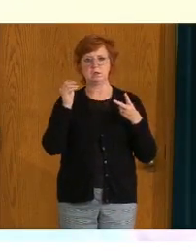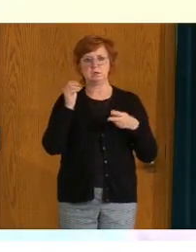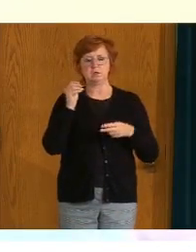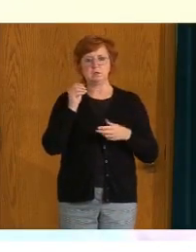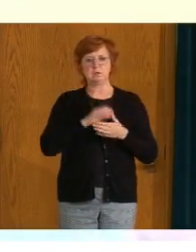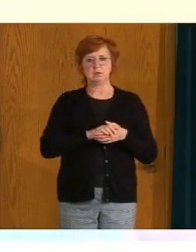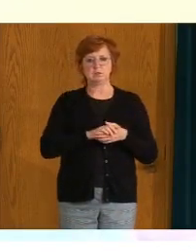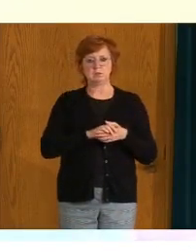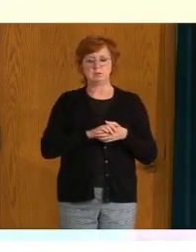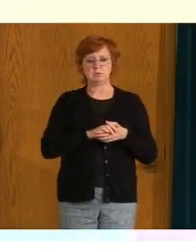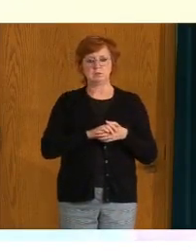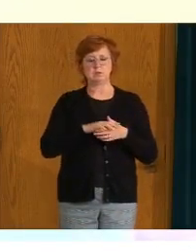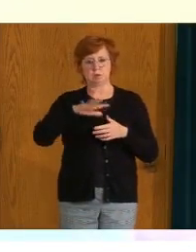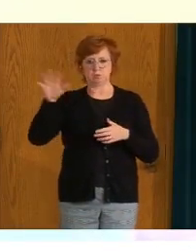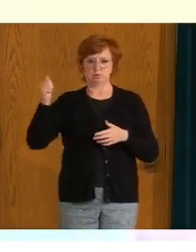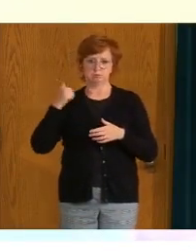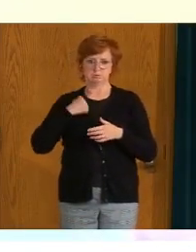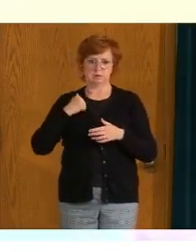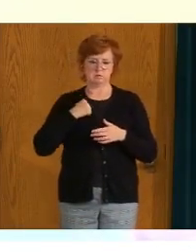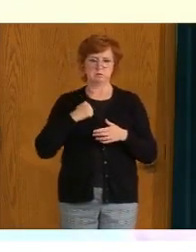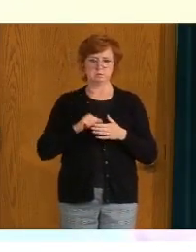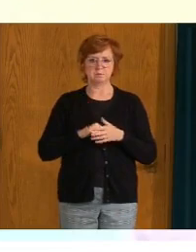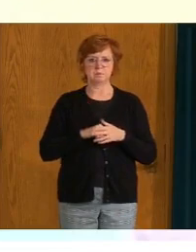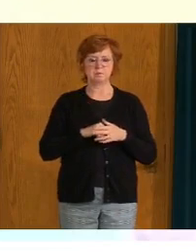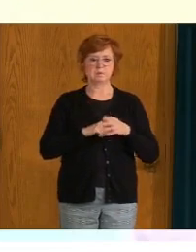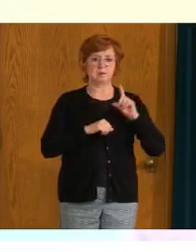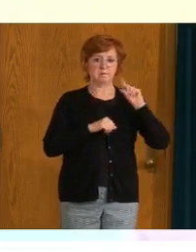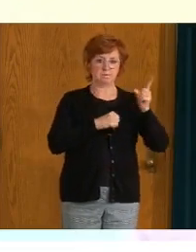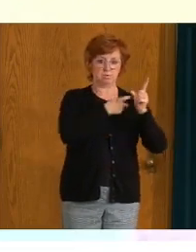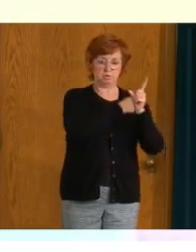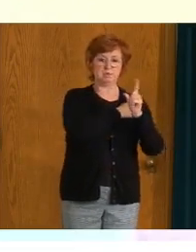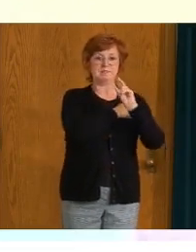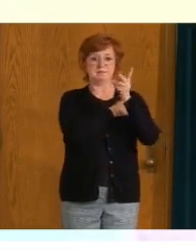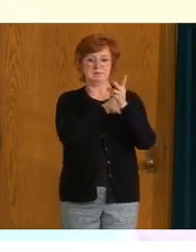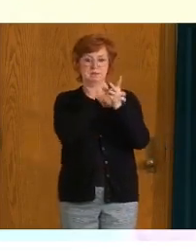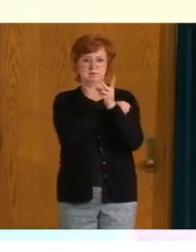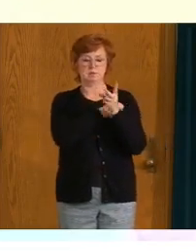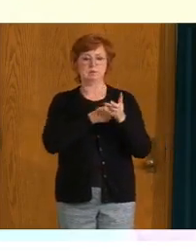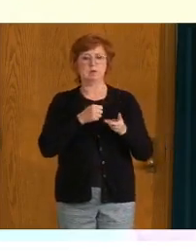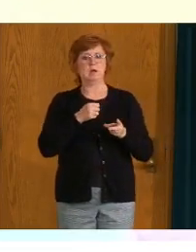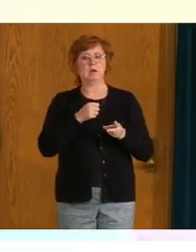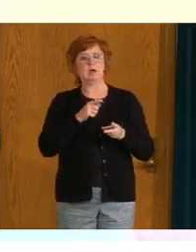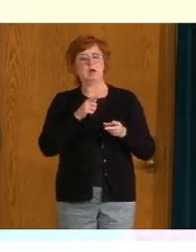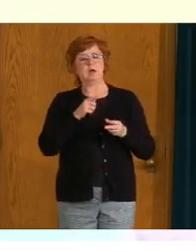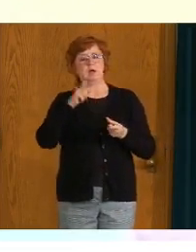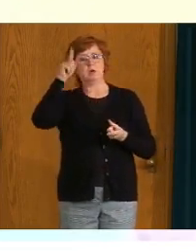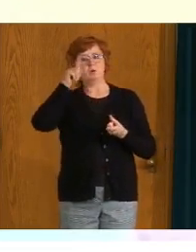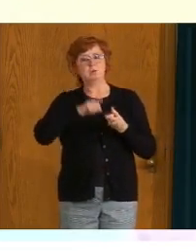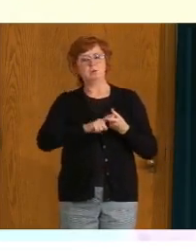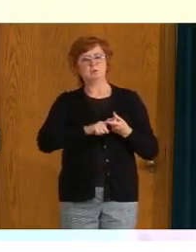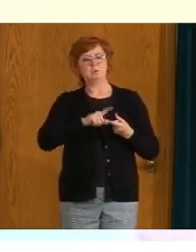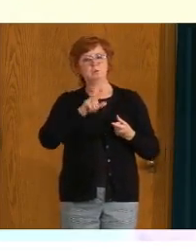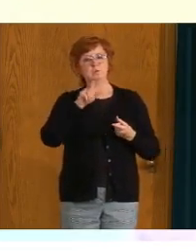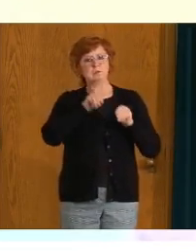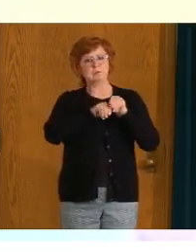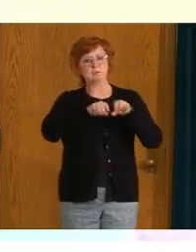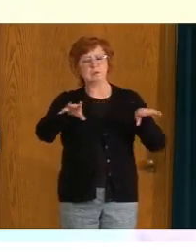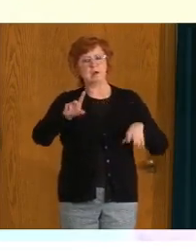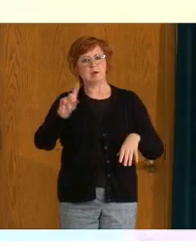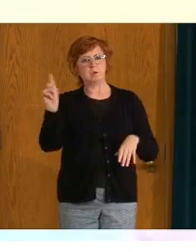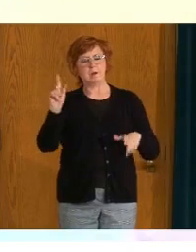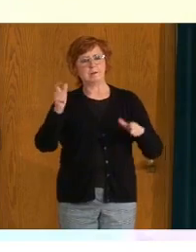dose, then 2 doses, you do reduce the risk of large super spreader events. But having said that, I must